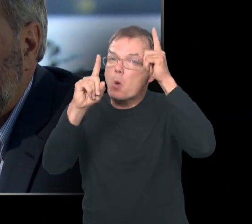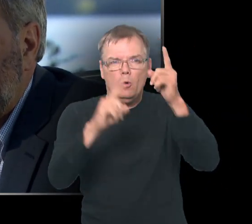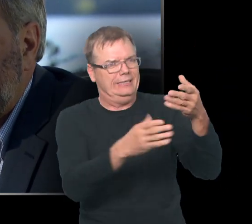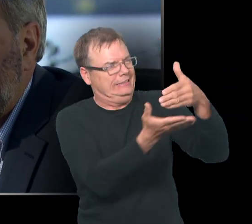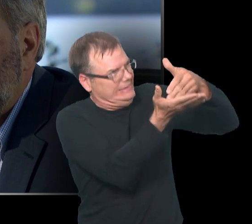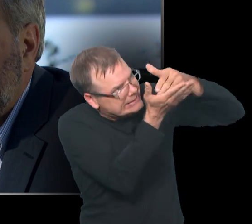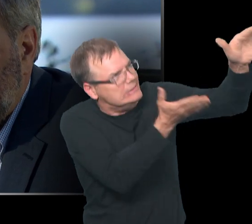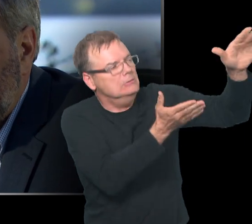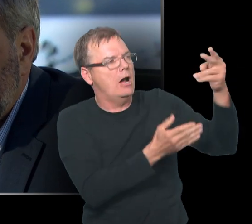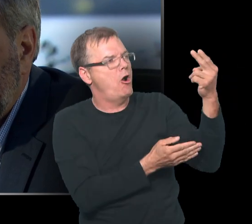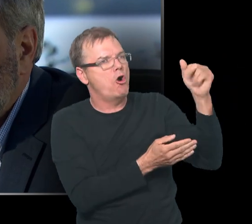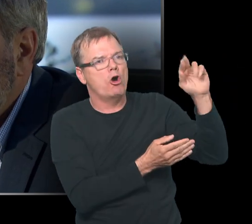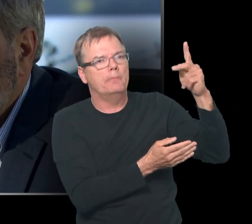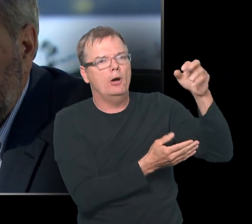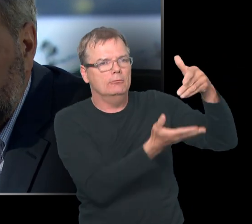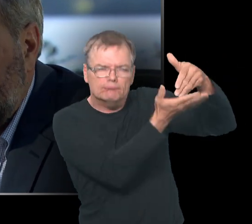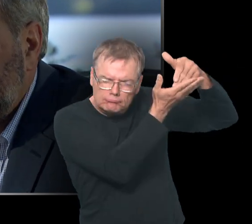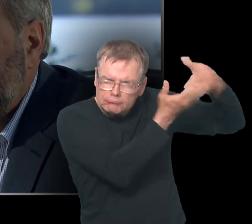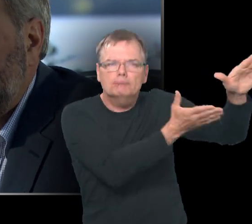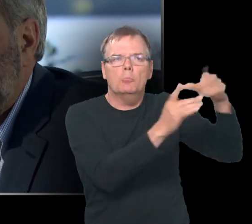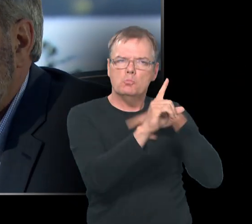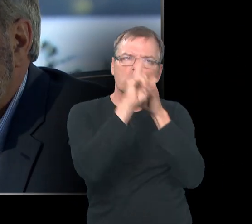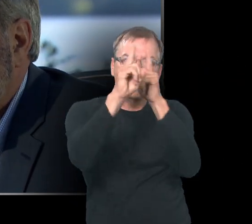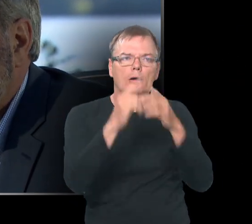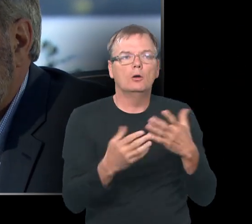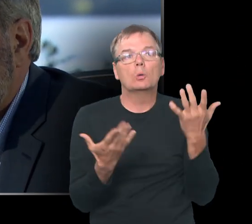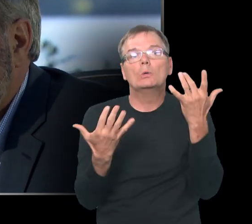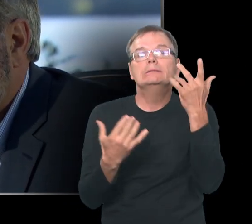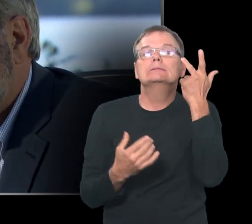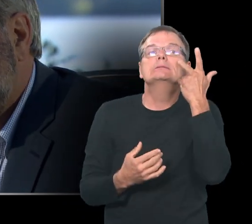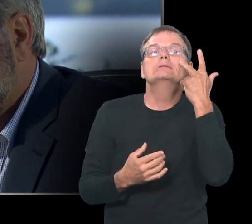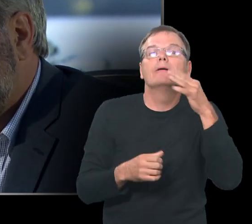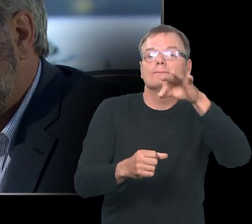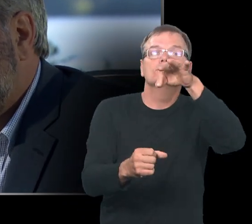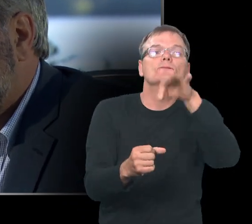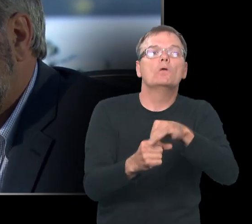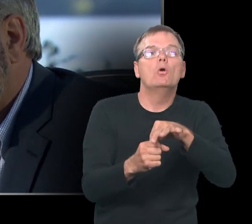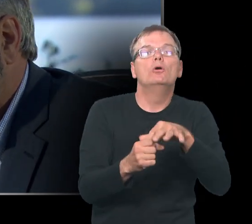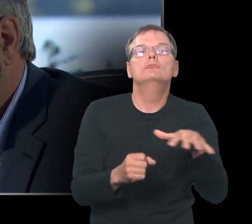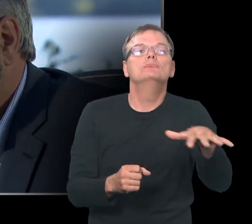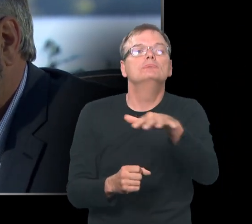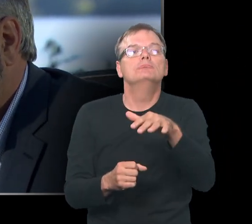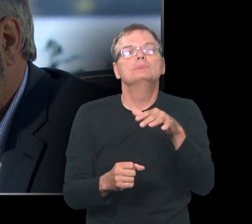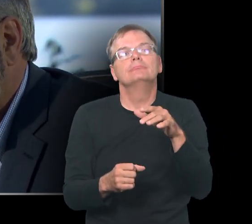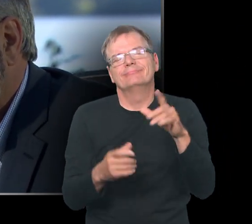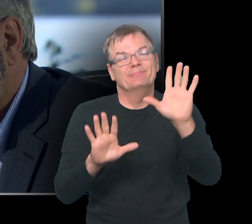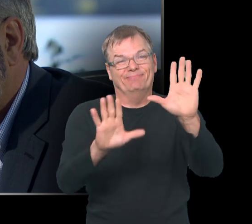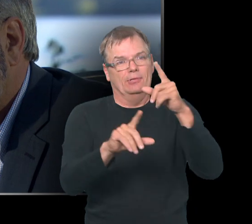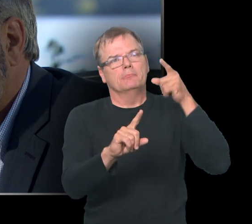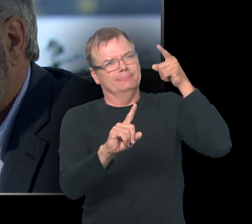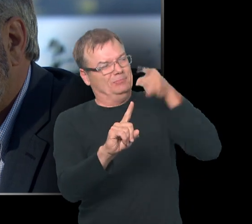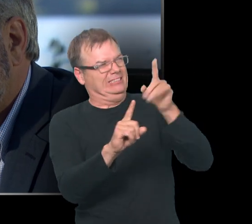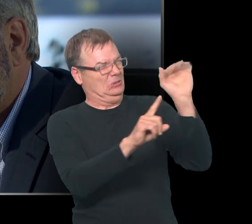away from the party on a single issue. I'll let Canadians decide that, but I'm not going to respond